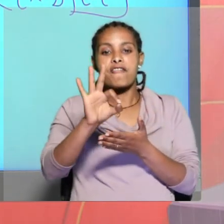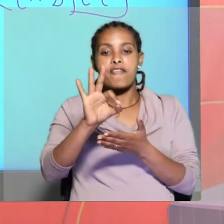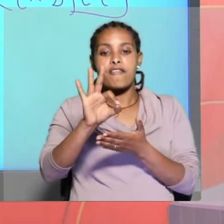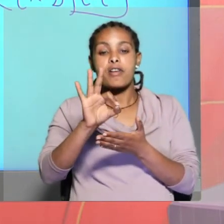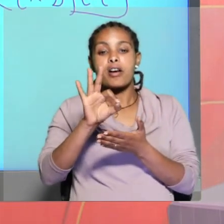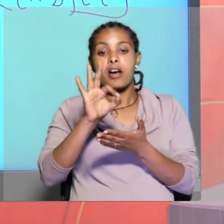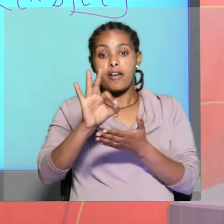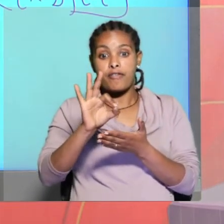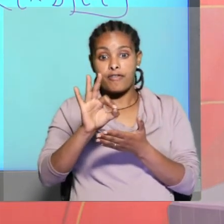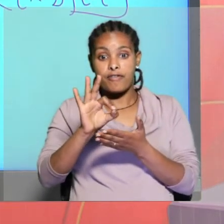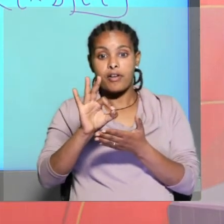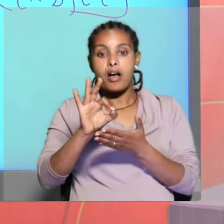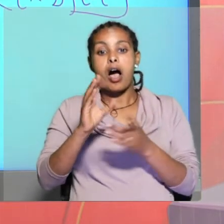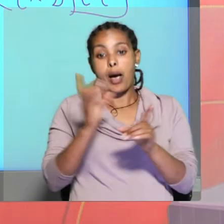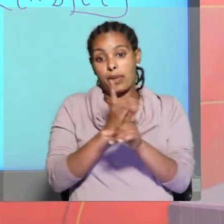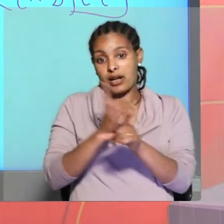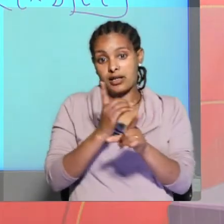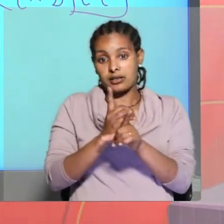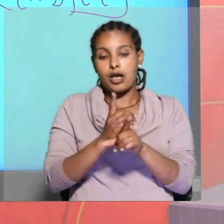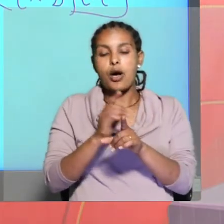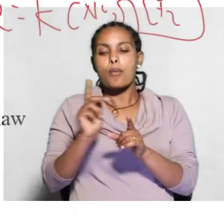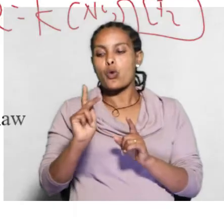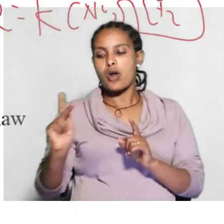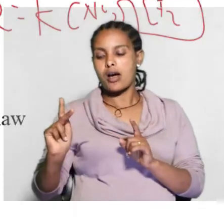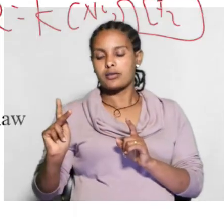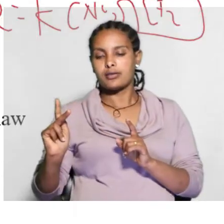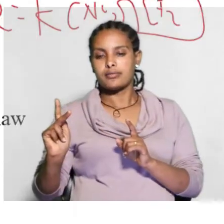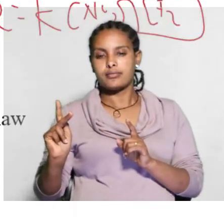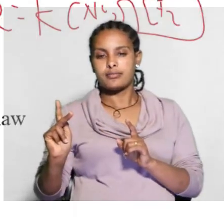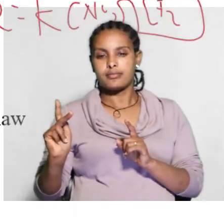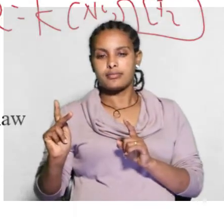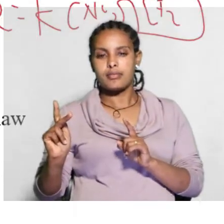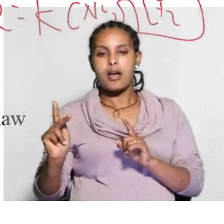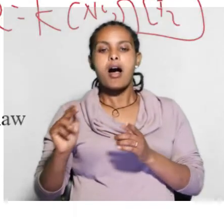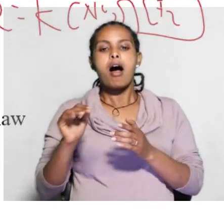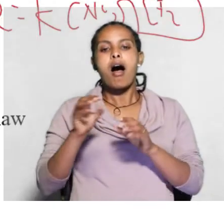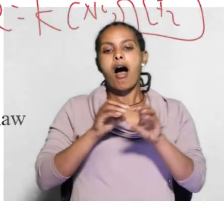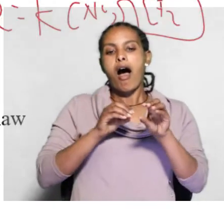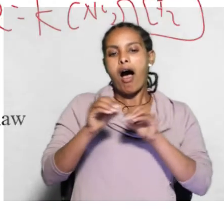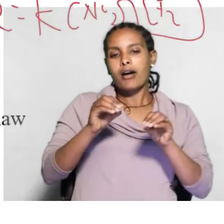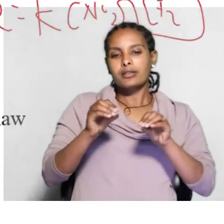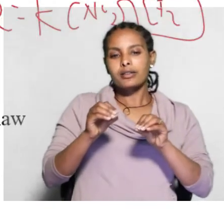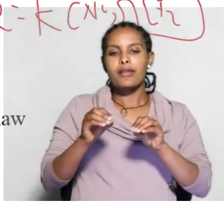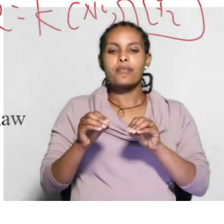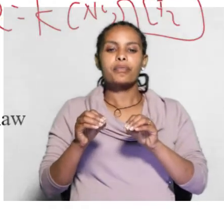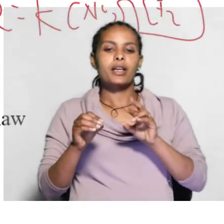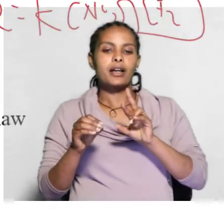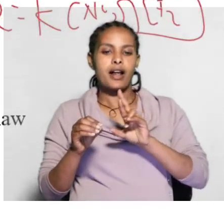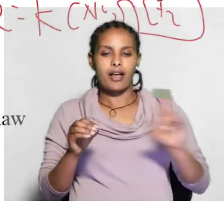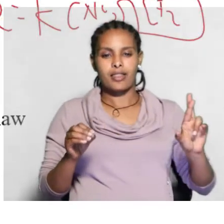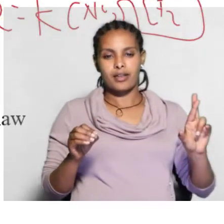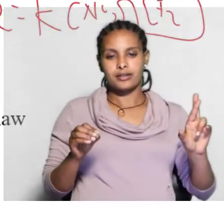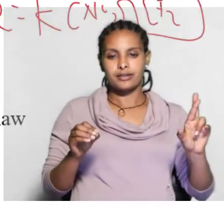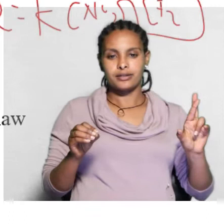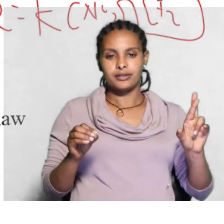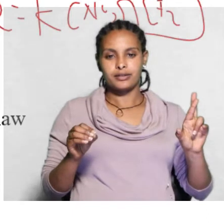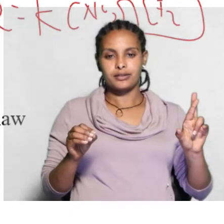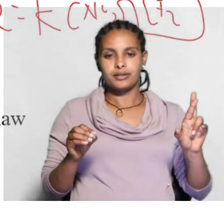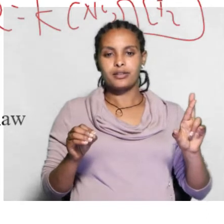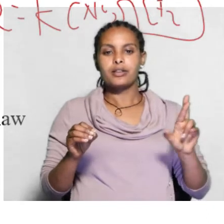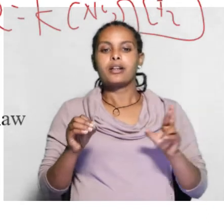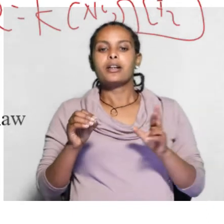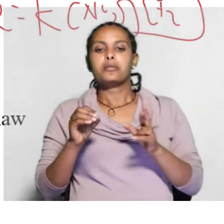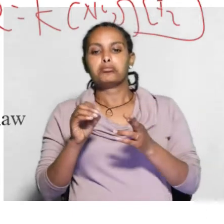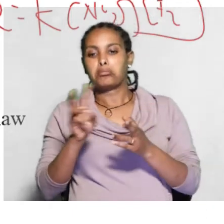here appear as a product. Here act as a reactant. Intermediates do